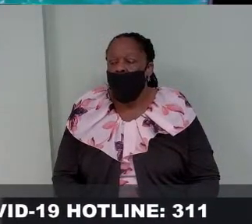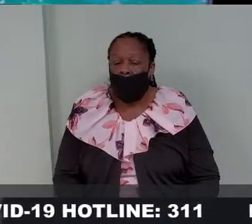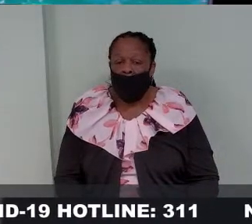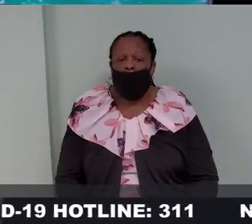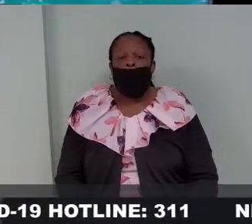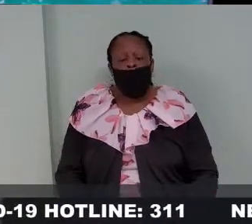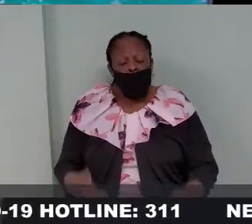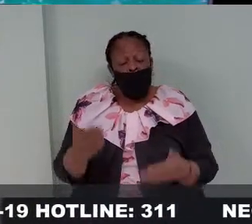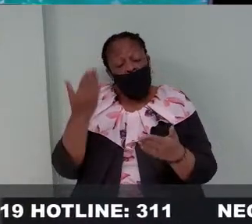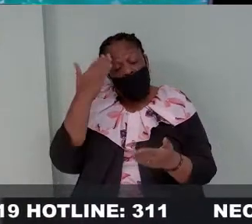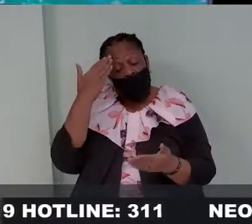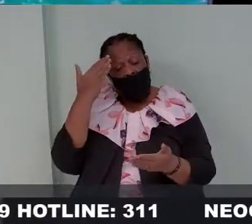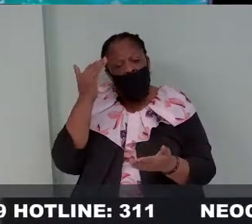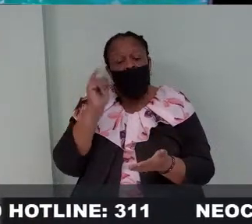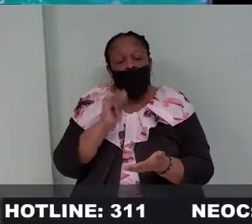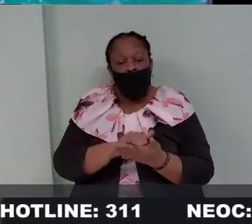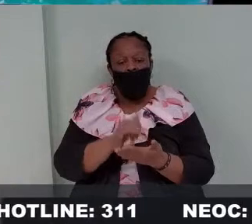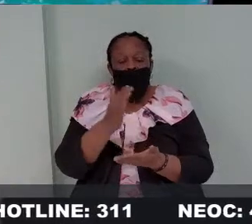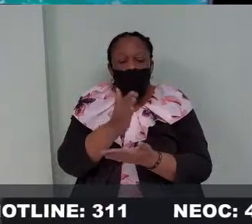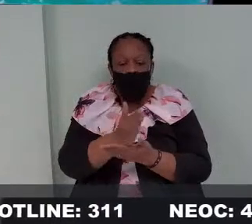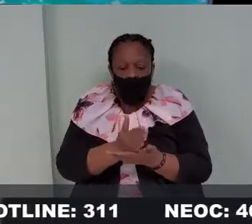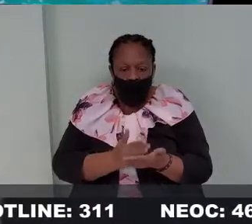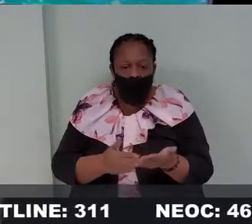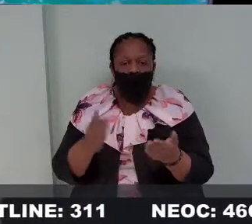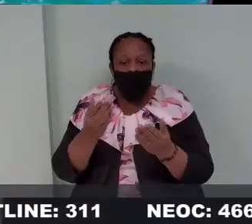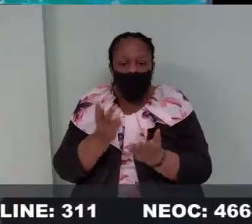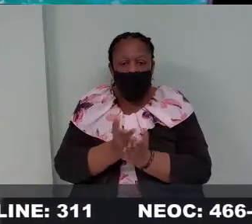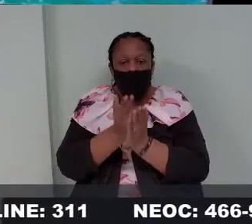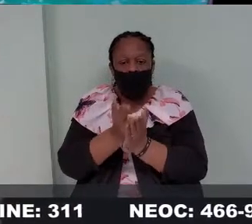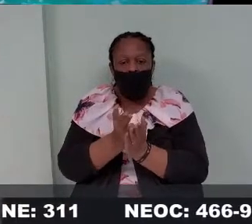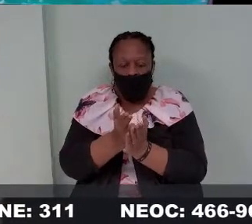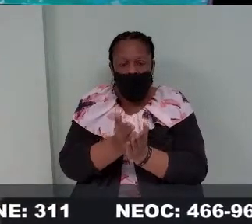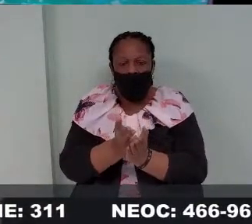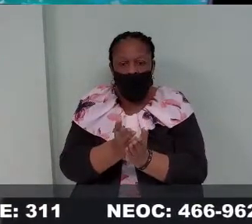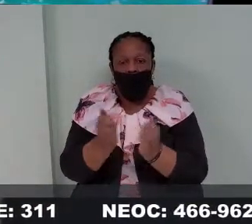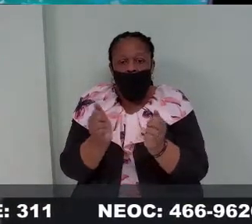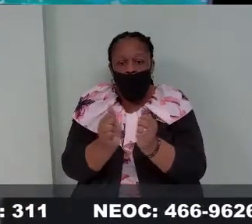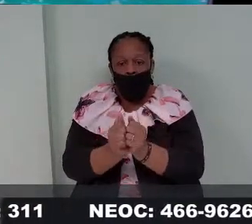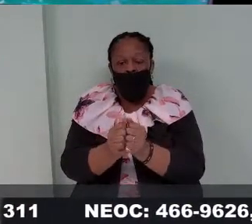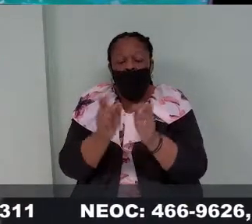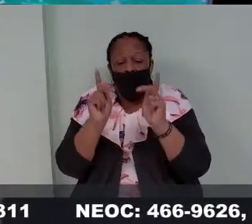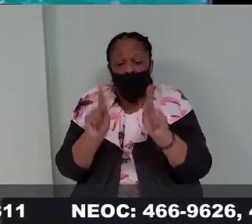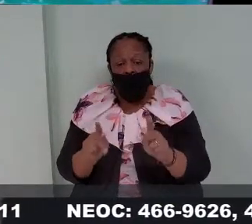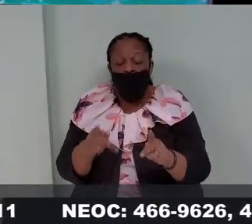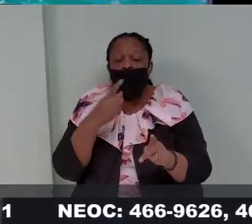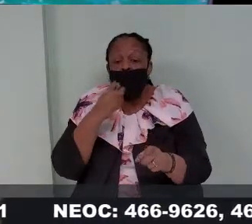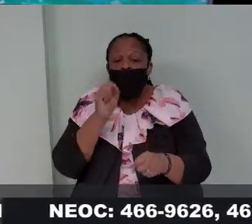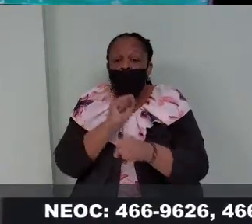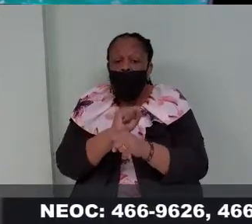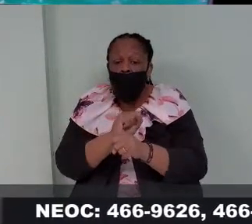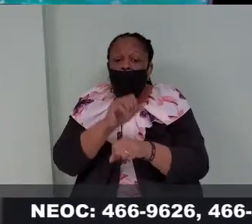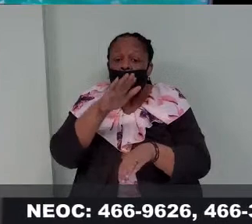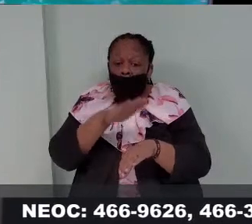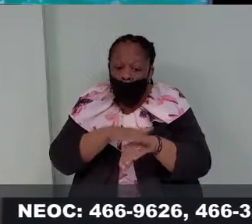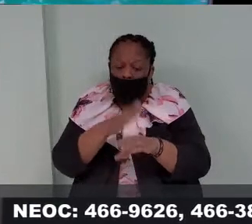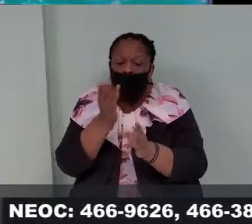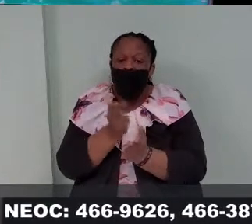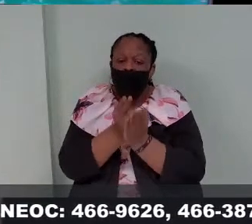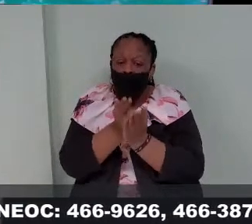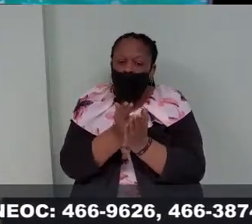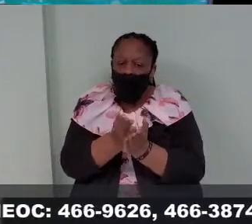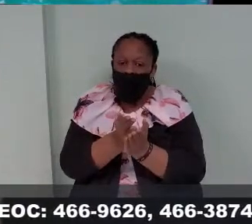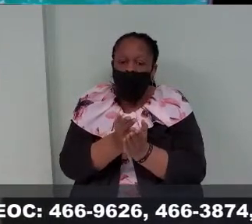harbor, some smaller cruise vessels with minimum number of passengers are seeking